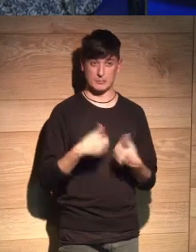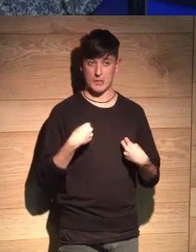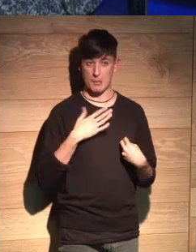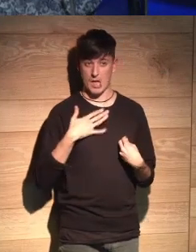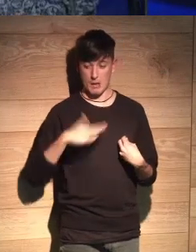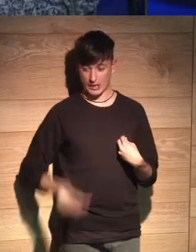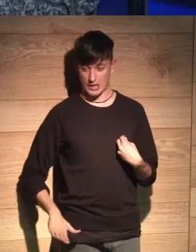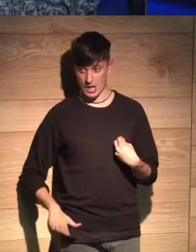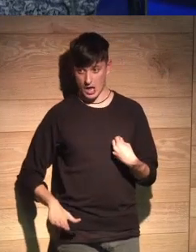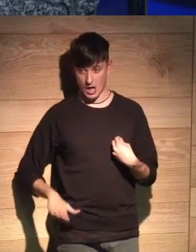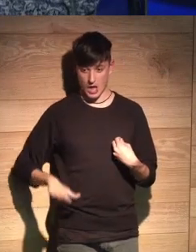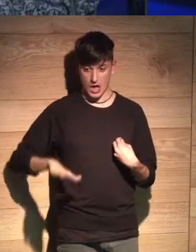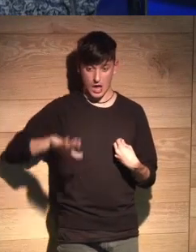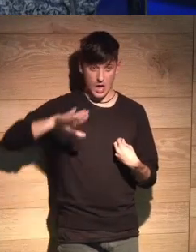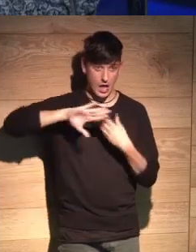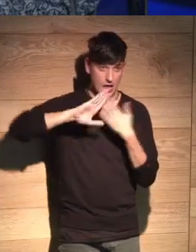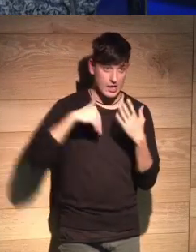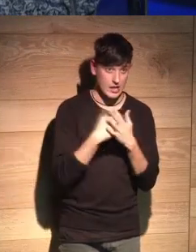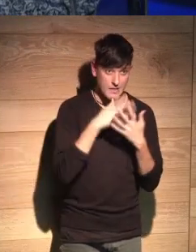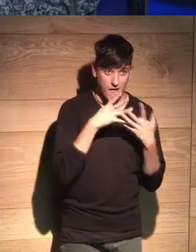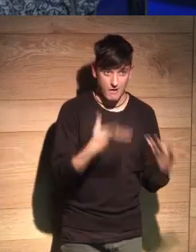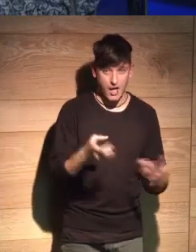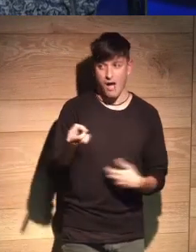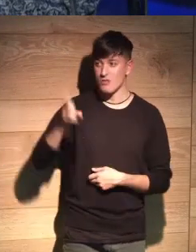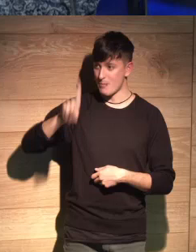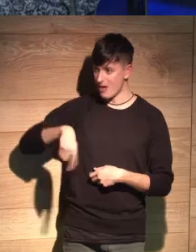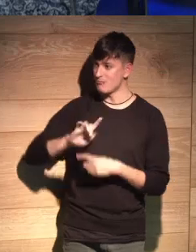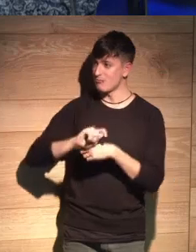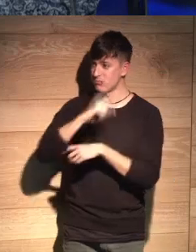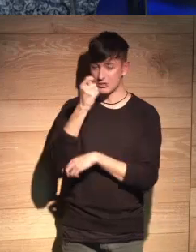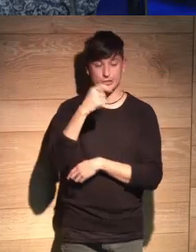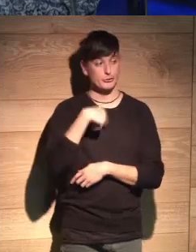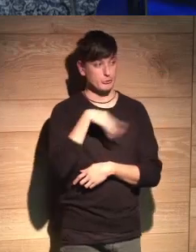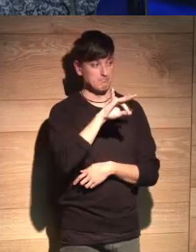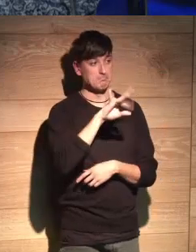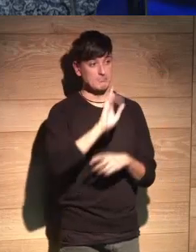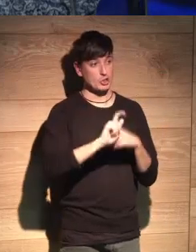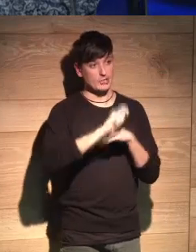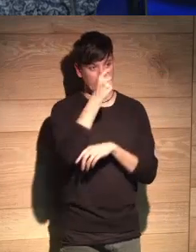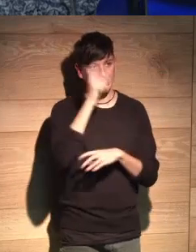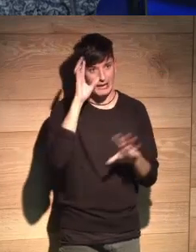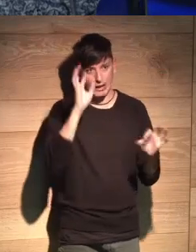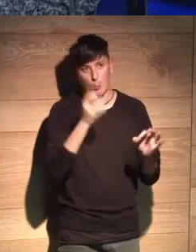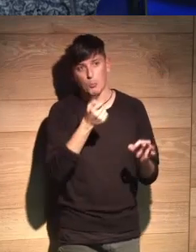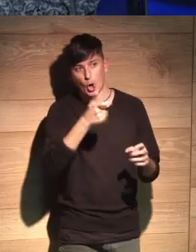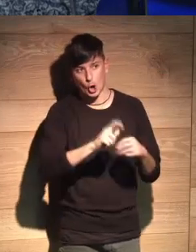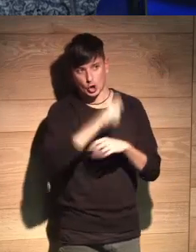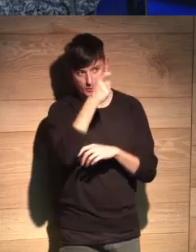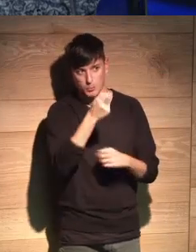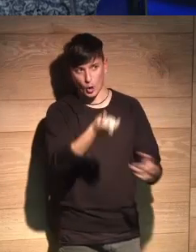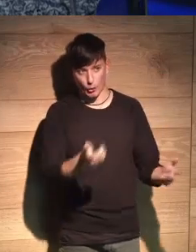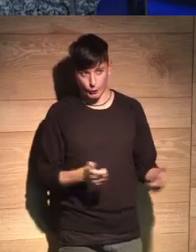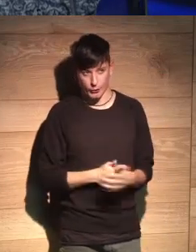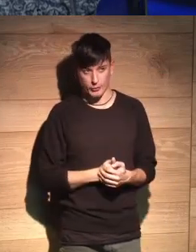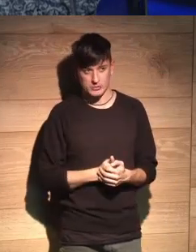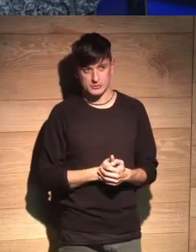path since I was small until now. And you have achieved that. Well, I have achieved at least something, or